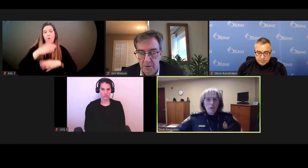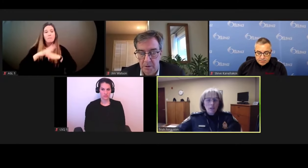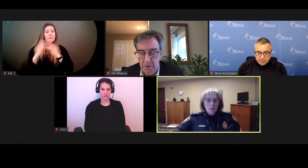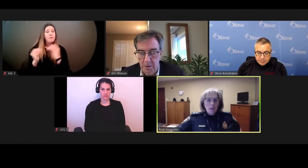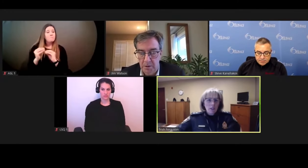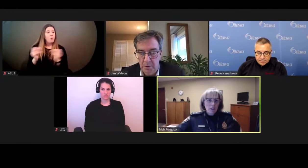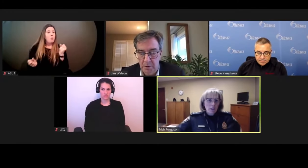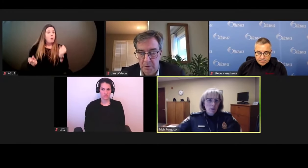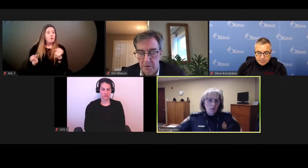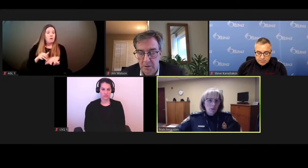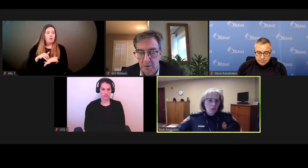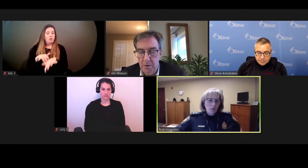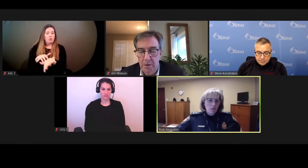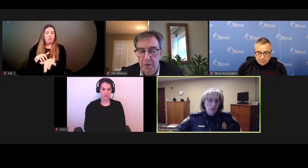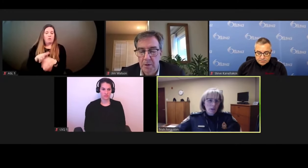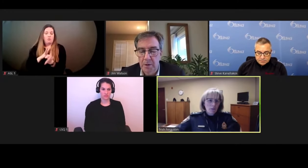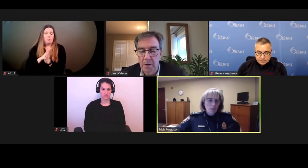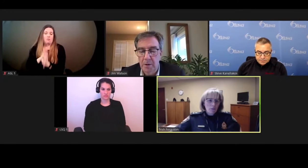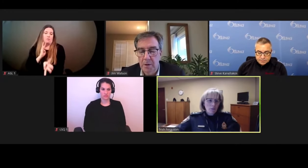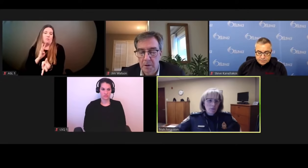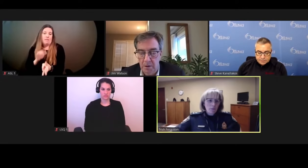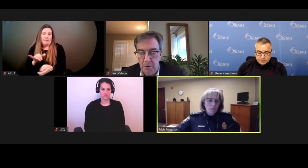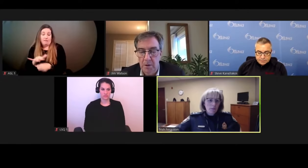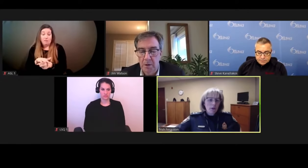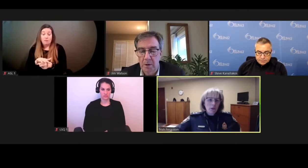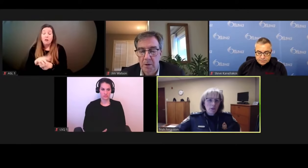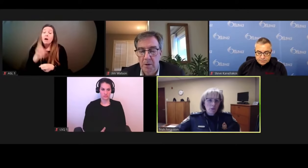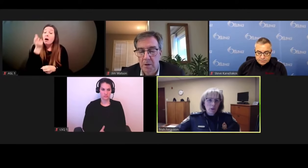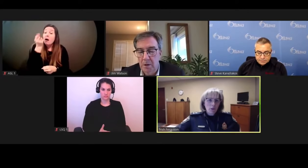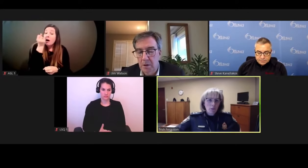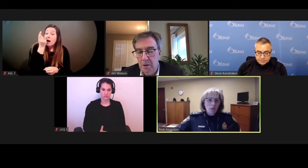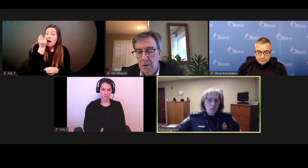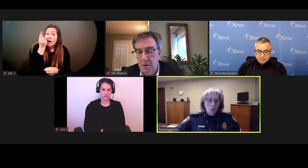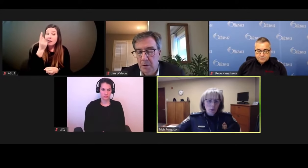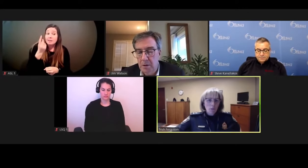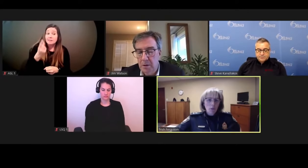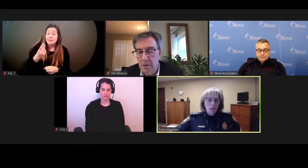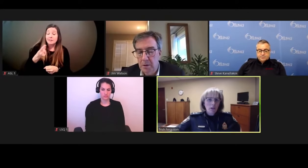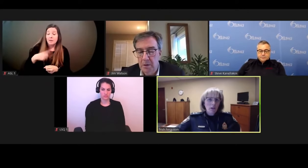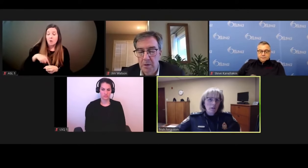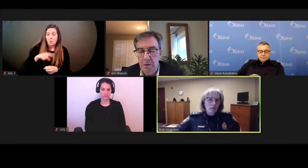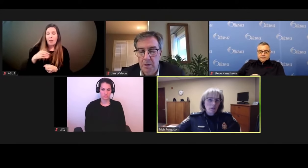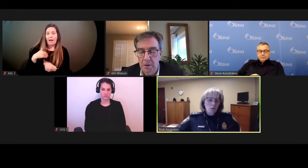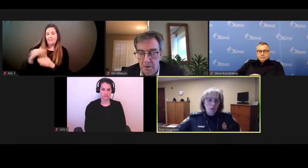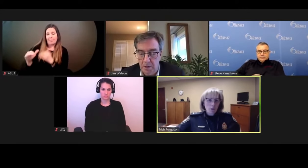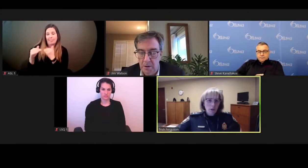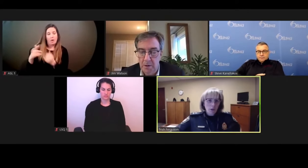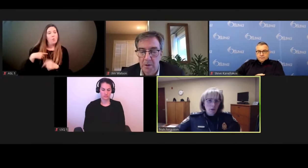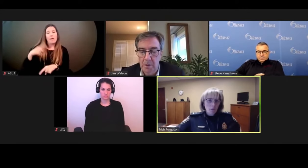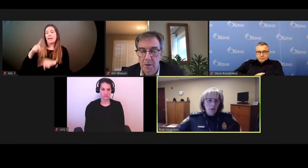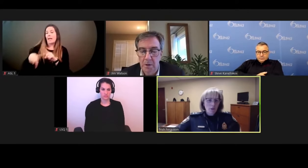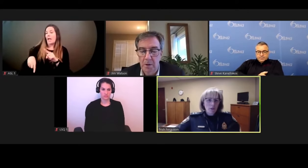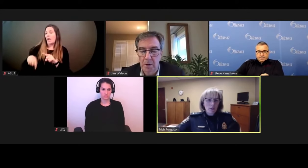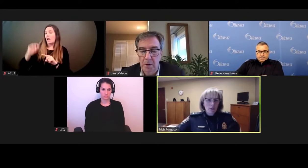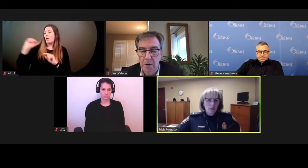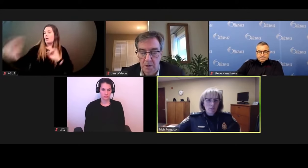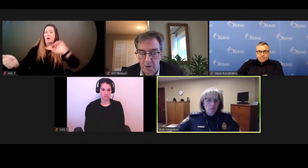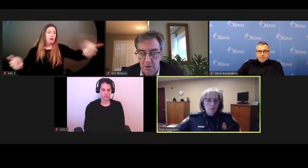We are limited in the amount of barriers that we are able to put up. We cannot obviously just put up barriers